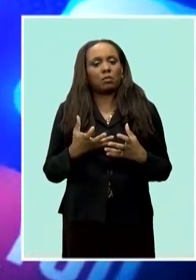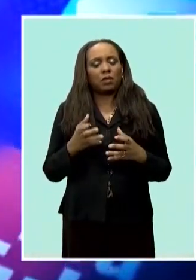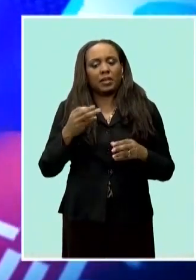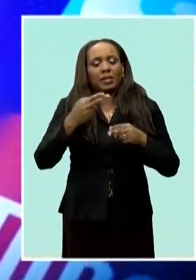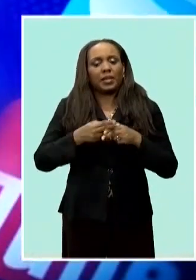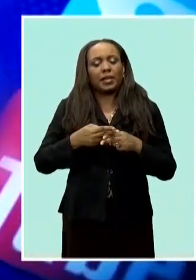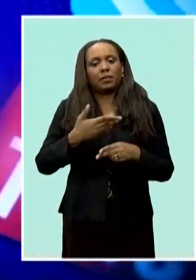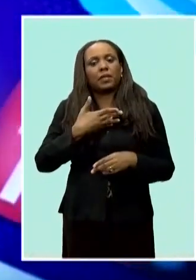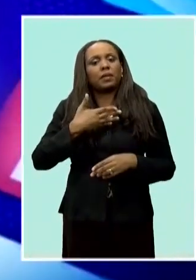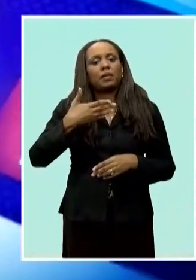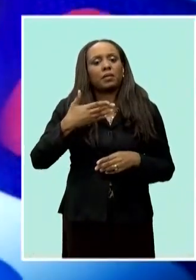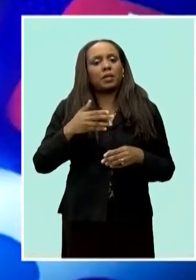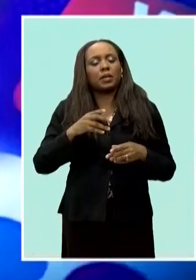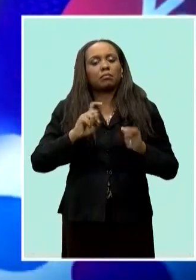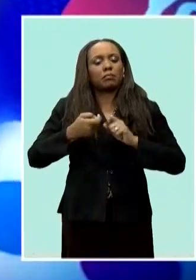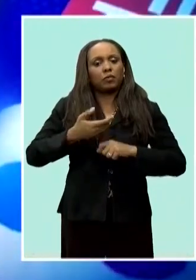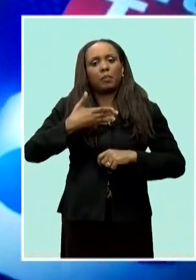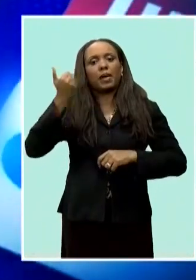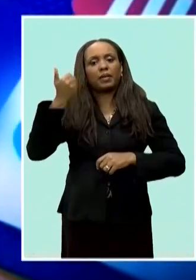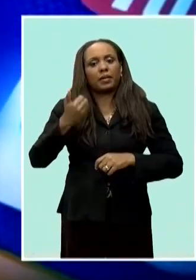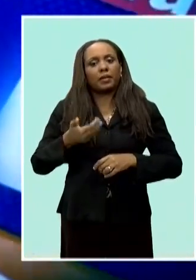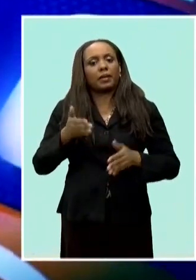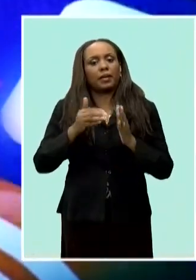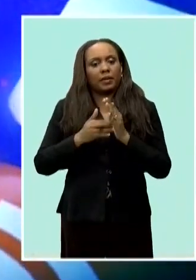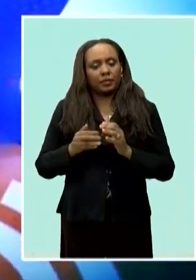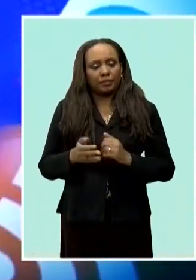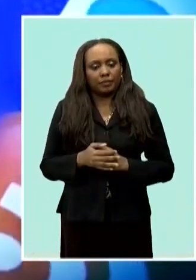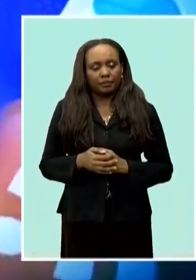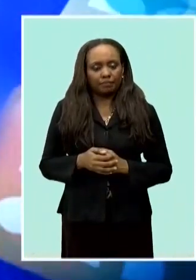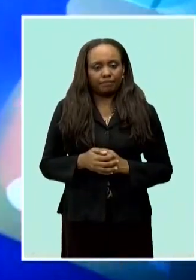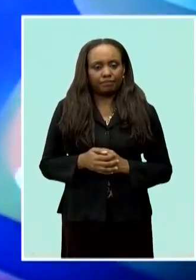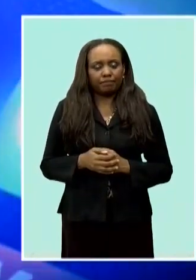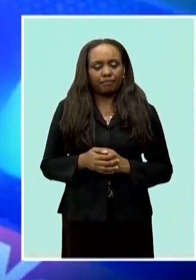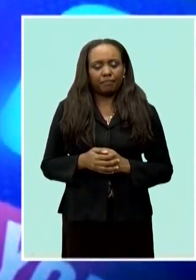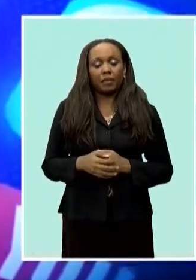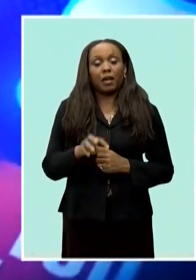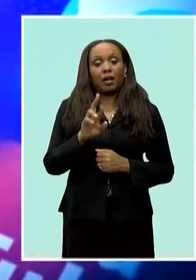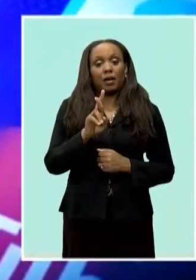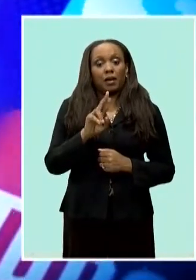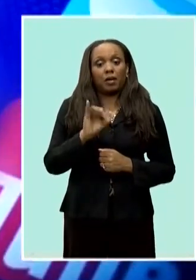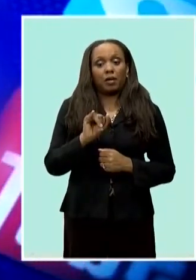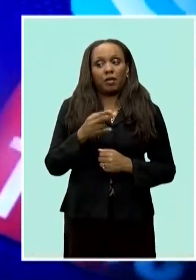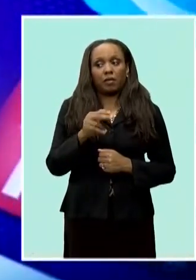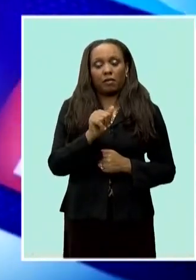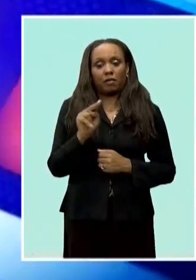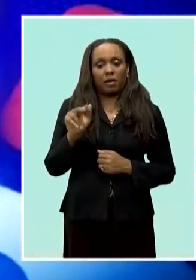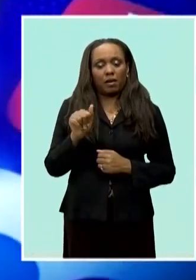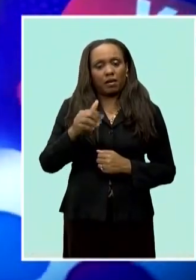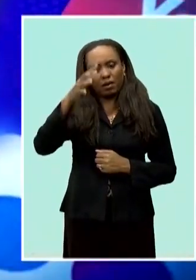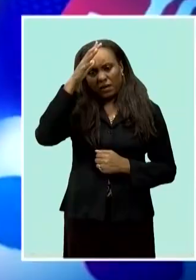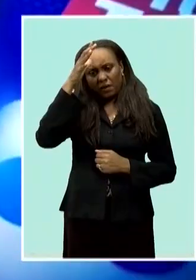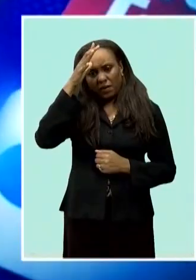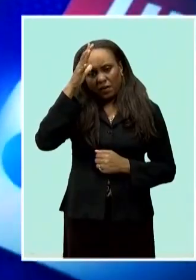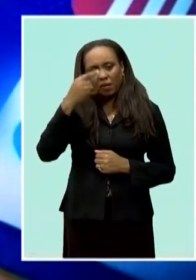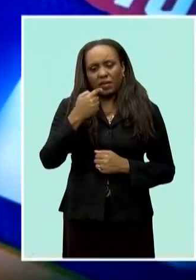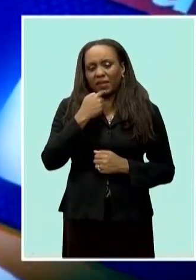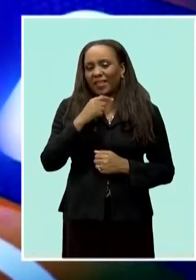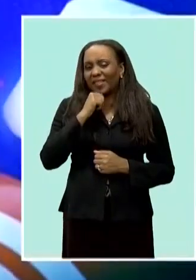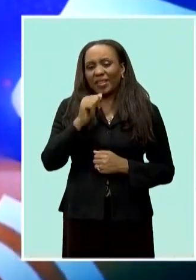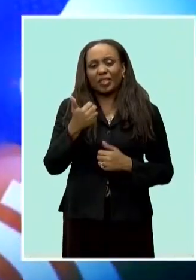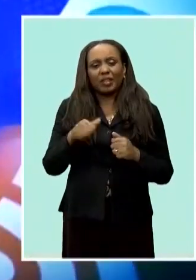top right-hand corner of that video, this incident actually happened last September, but Mr. Collins had to wait 6 whole months for his day in